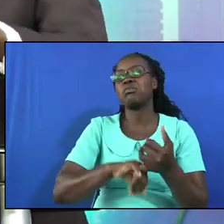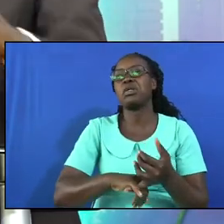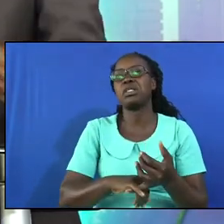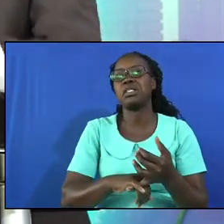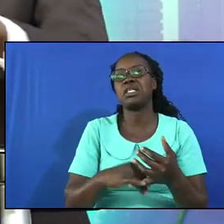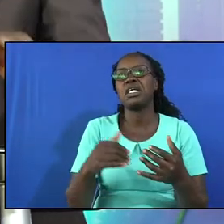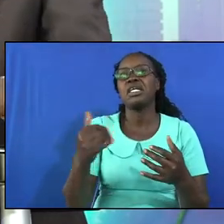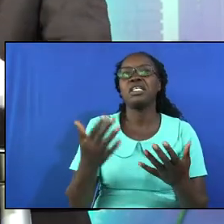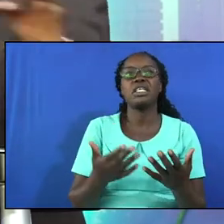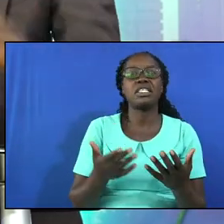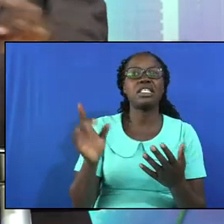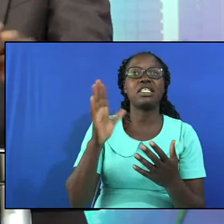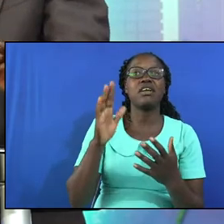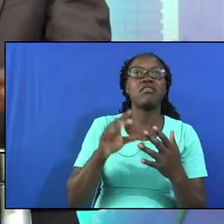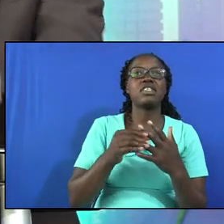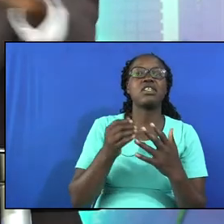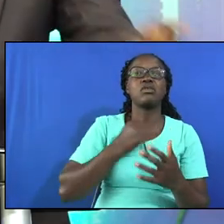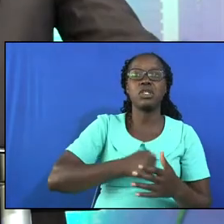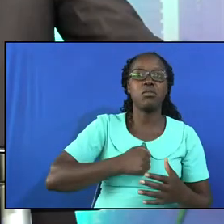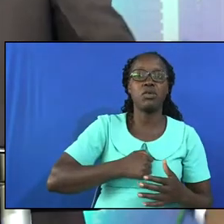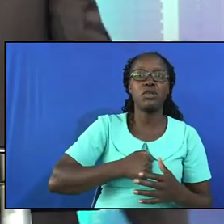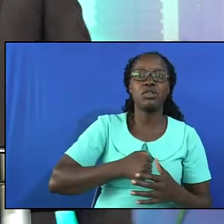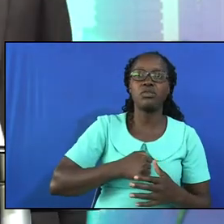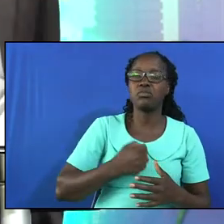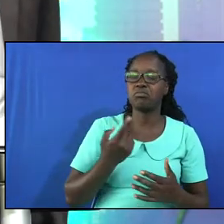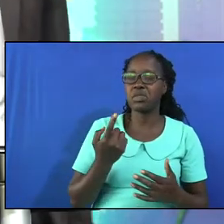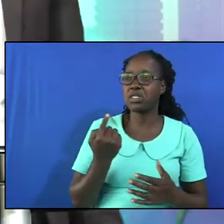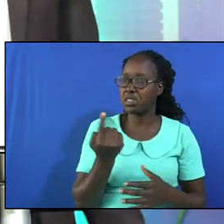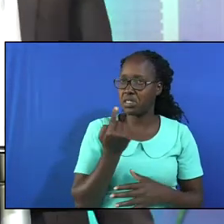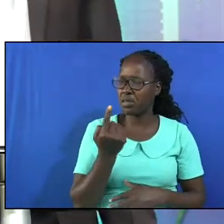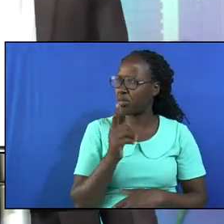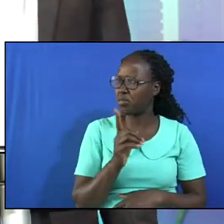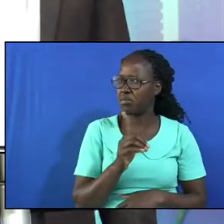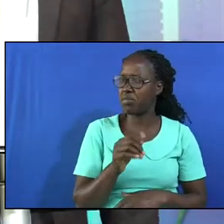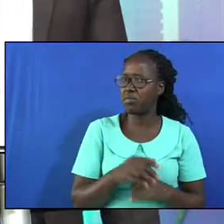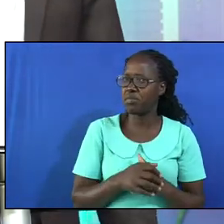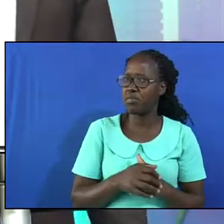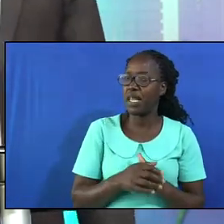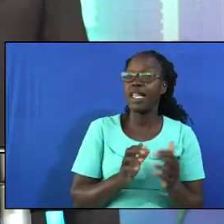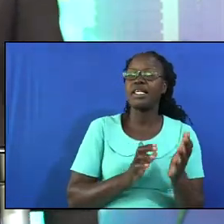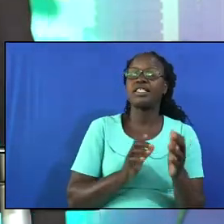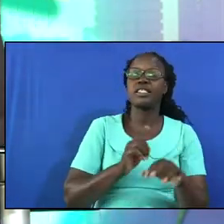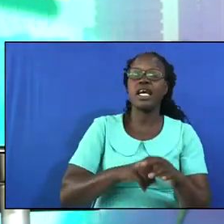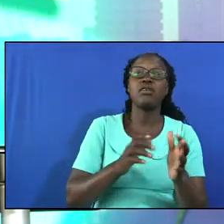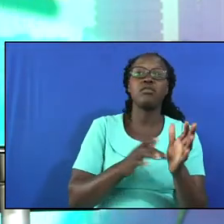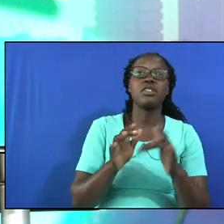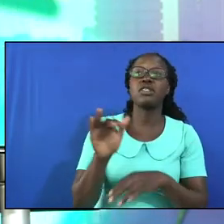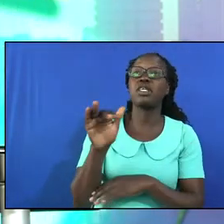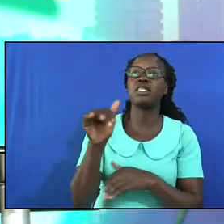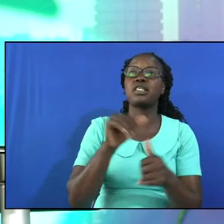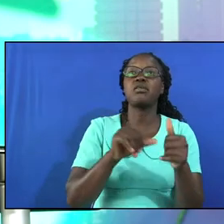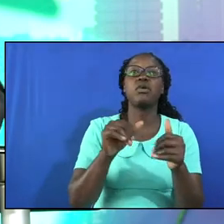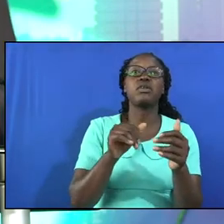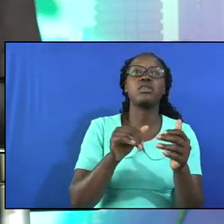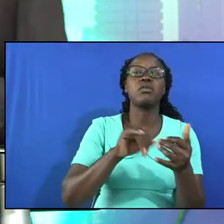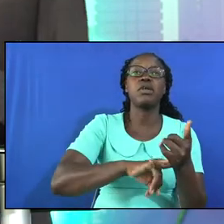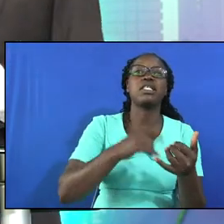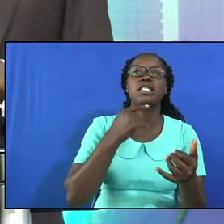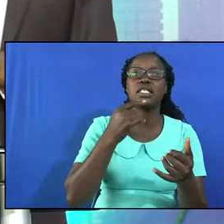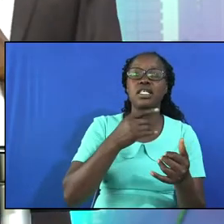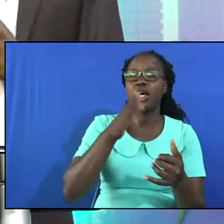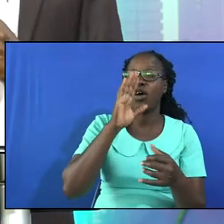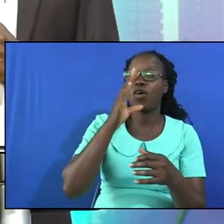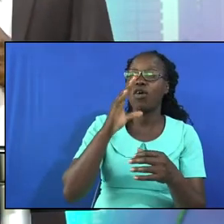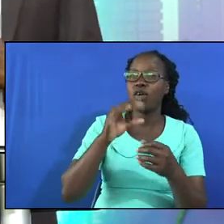married, and he didn't begin with an apology that he's single. When Jesus was asked about marriage, he went straight away and said,